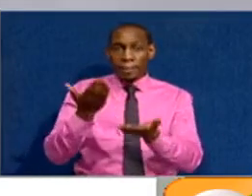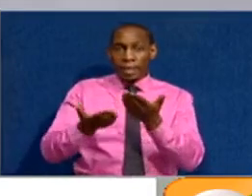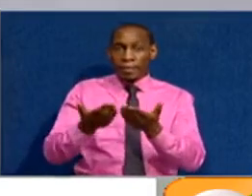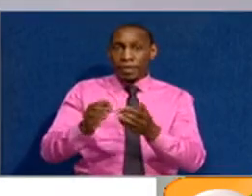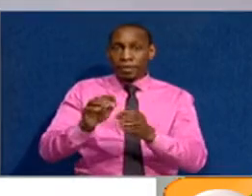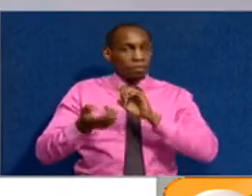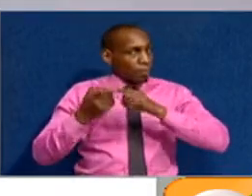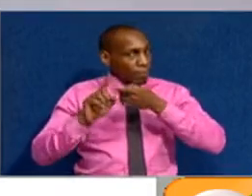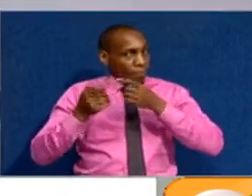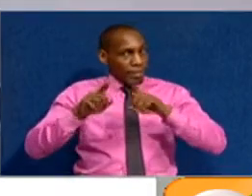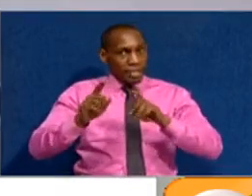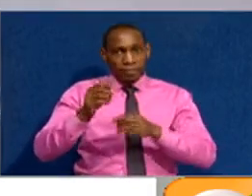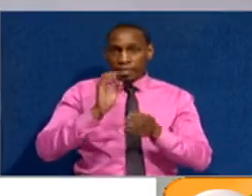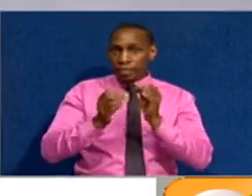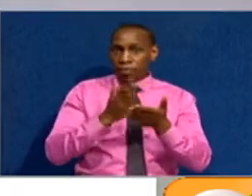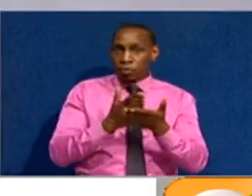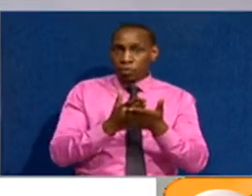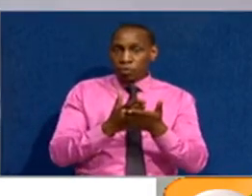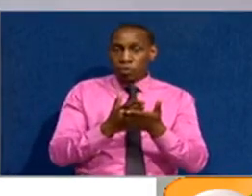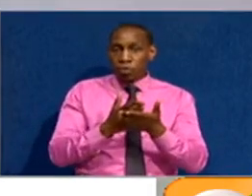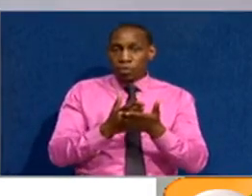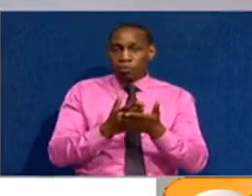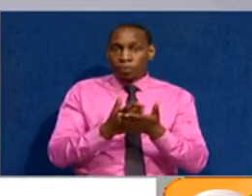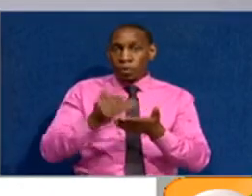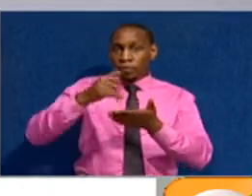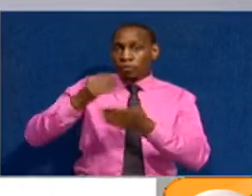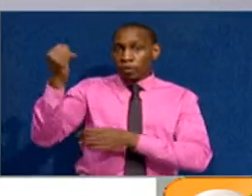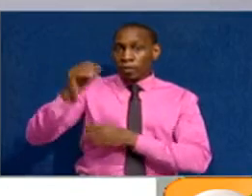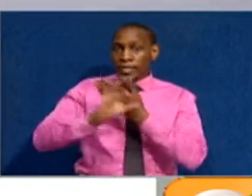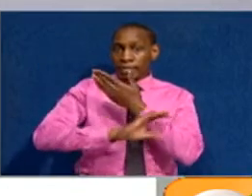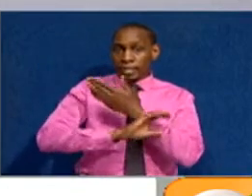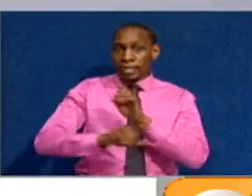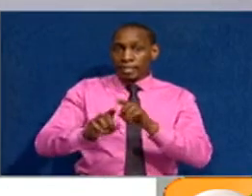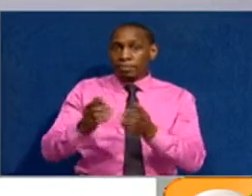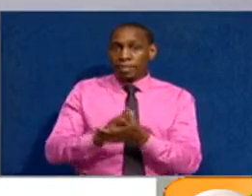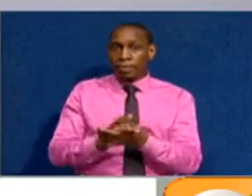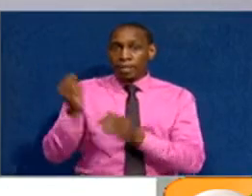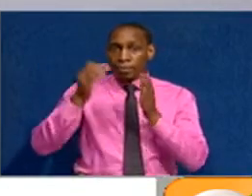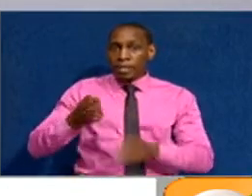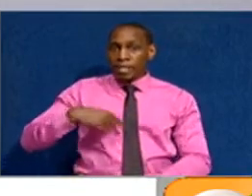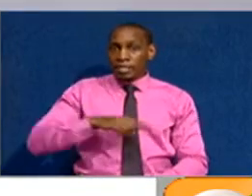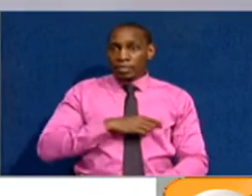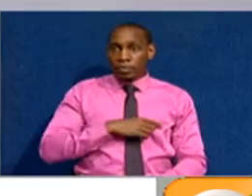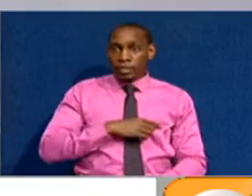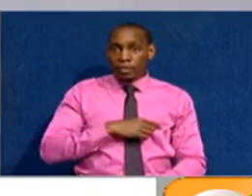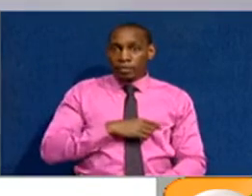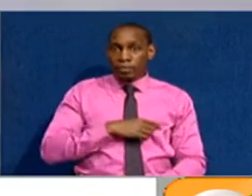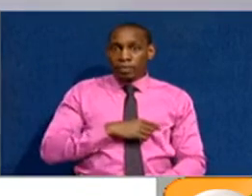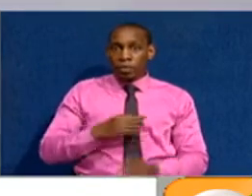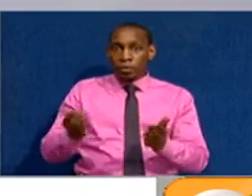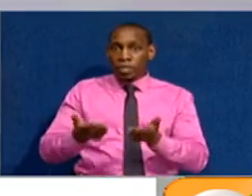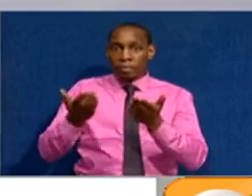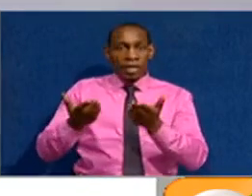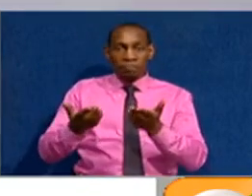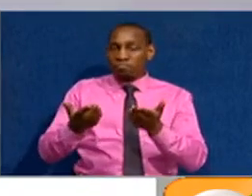they are asking themselves whether they are a factor in the politics of this country, or are our politicians just failing to inspire